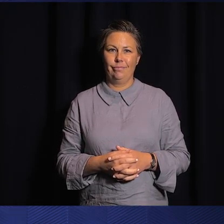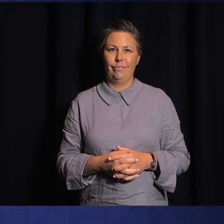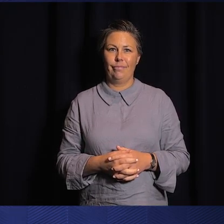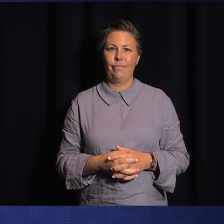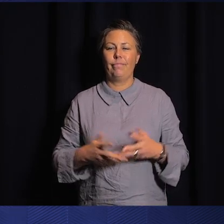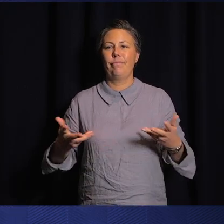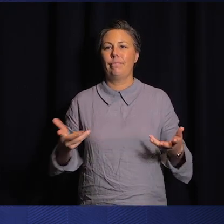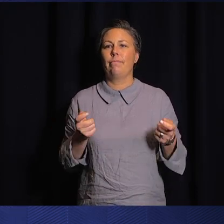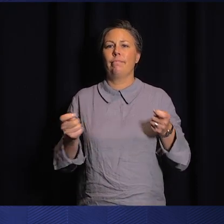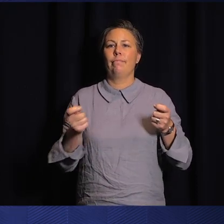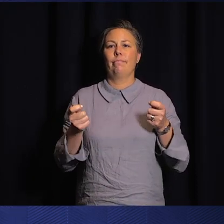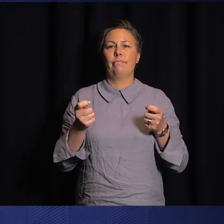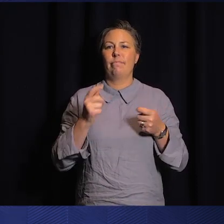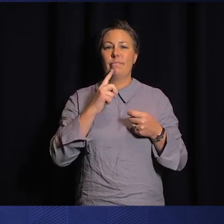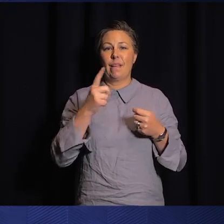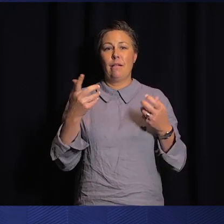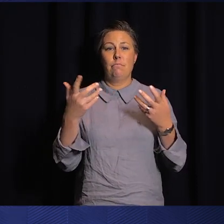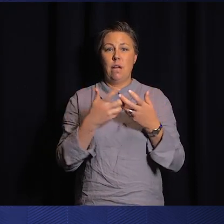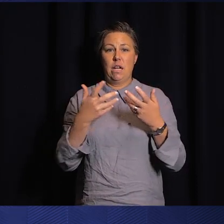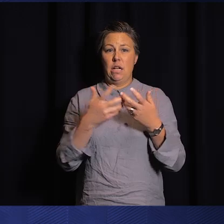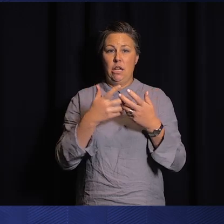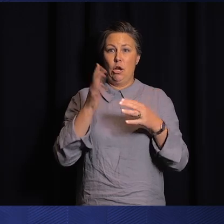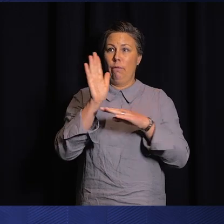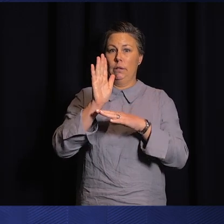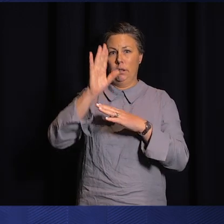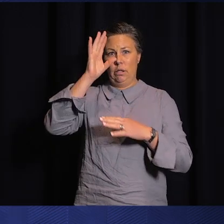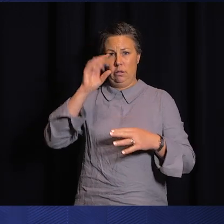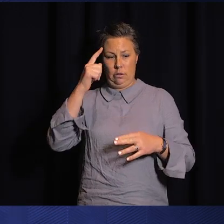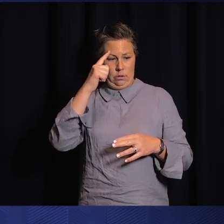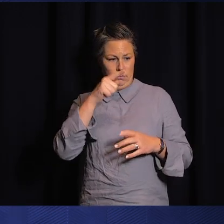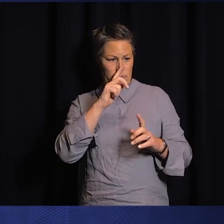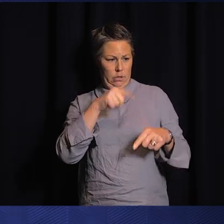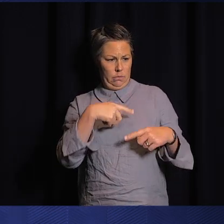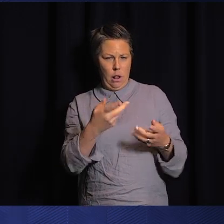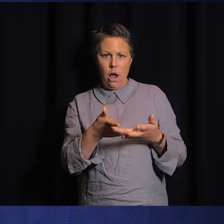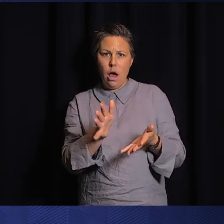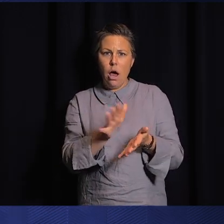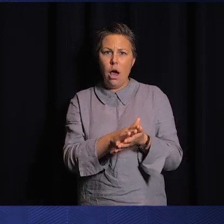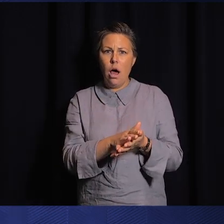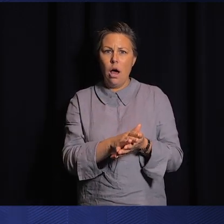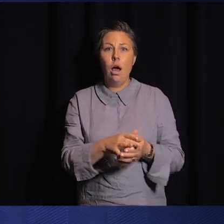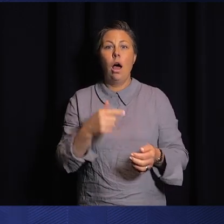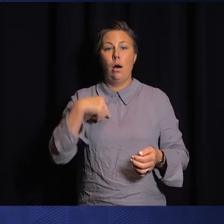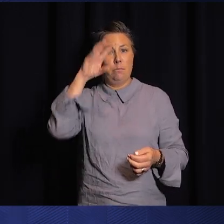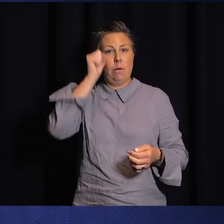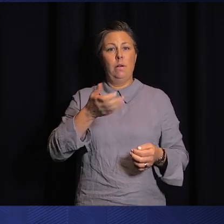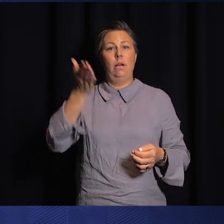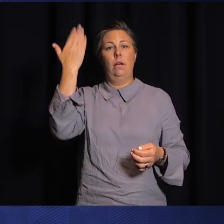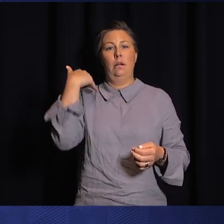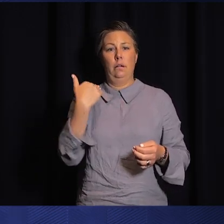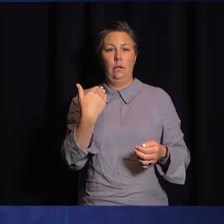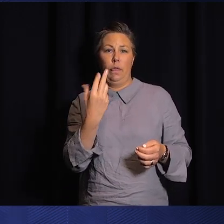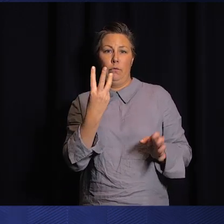many countries, people from other countries might think, is that really possible? RWI was in Vanuatu in 2019 and